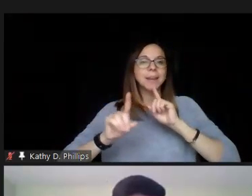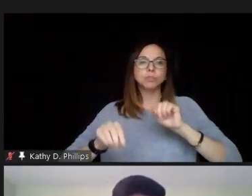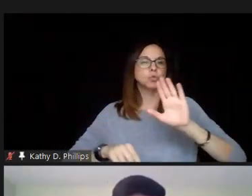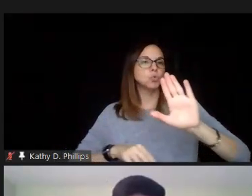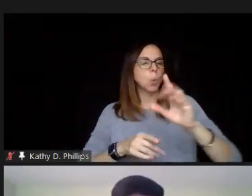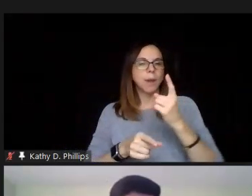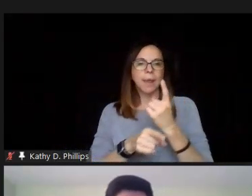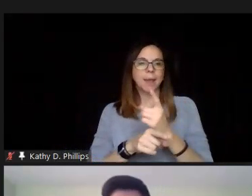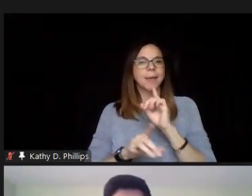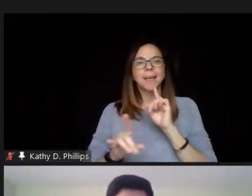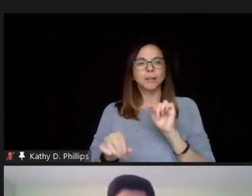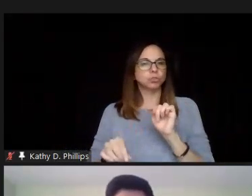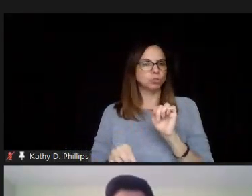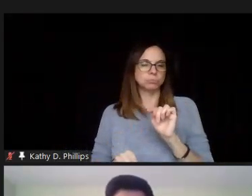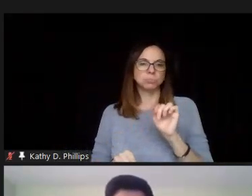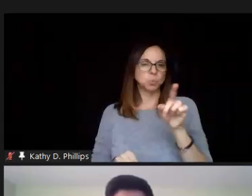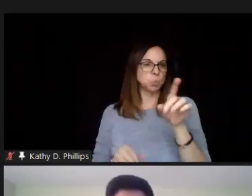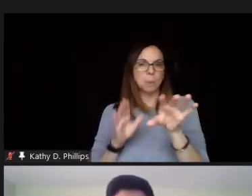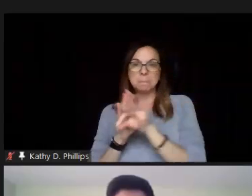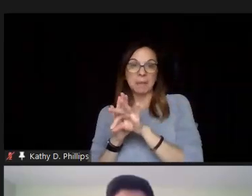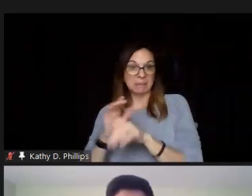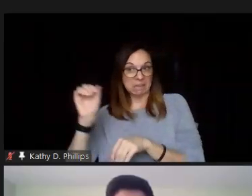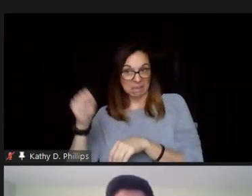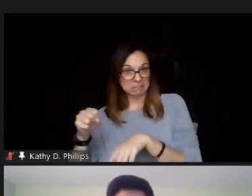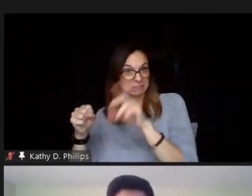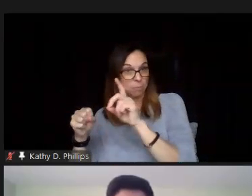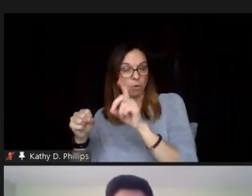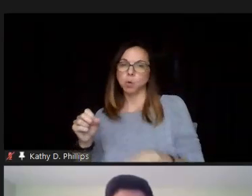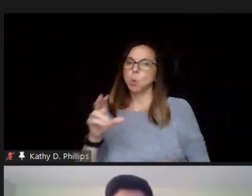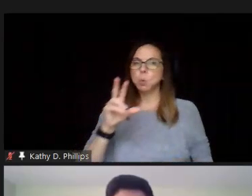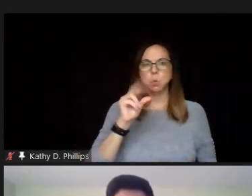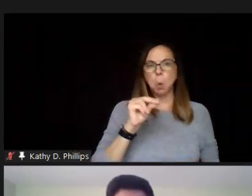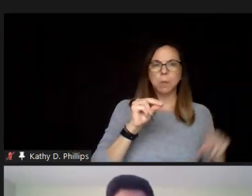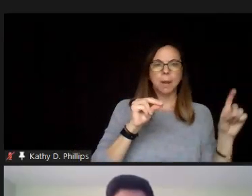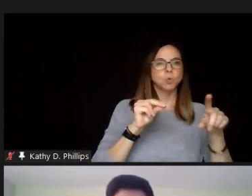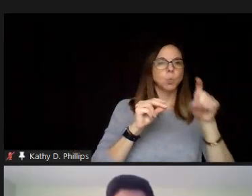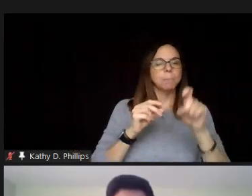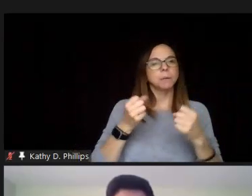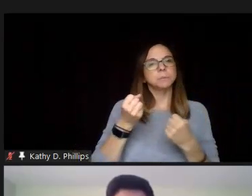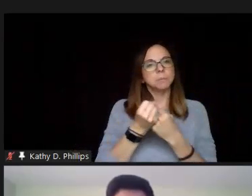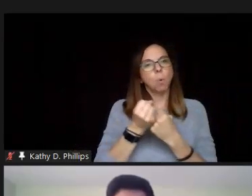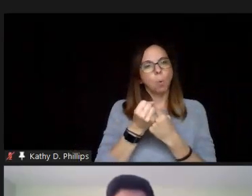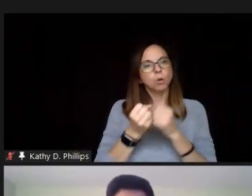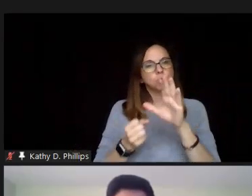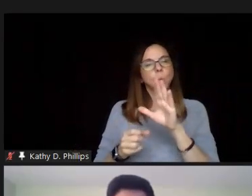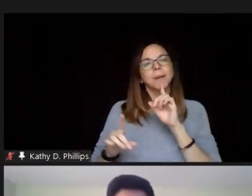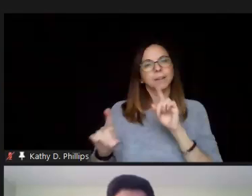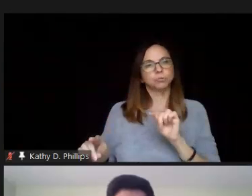answer. So choose a side and defend it. What is your evidence that supports your conclusion?